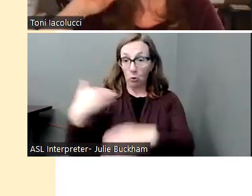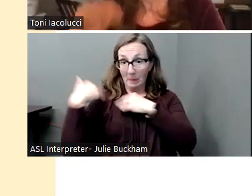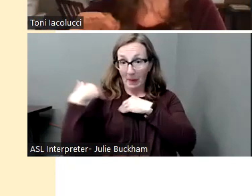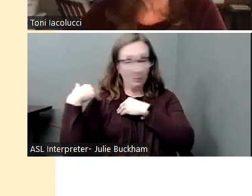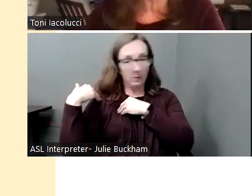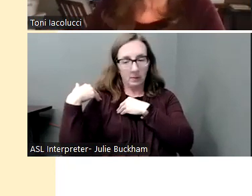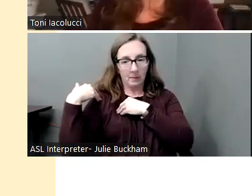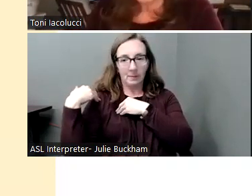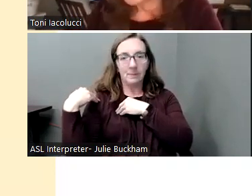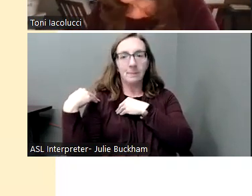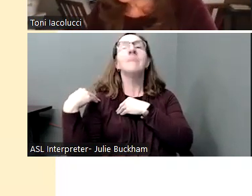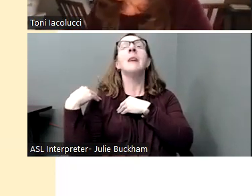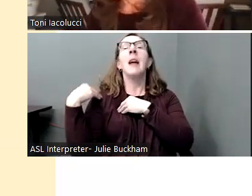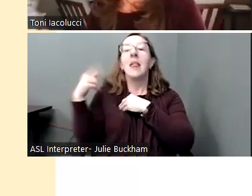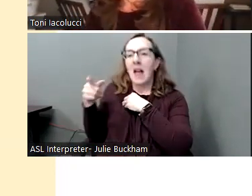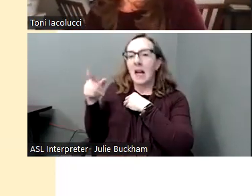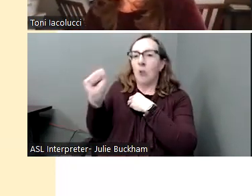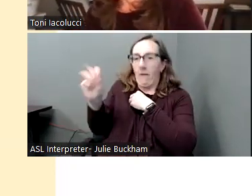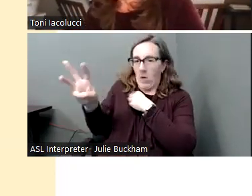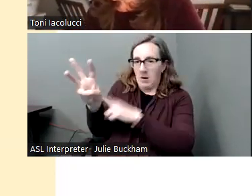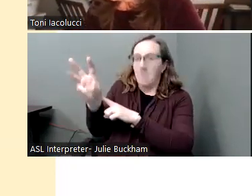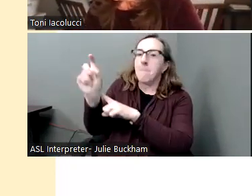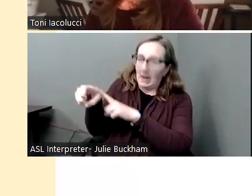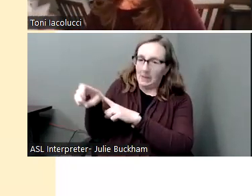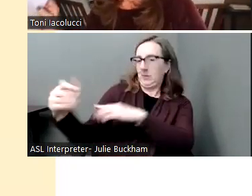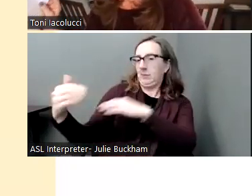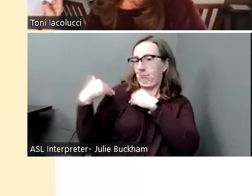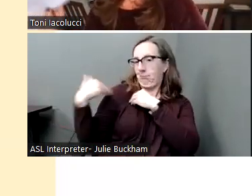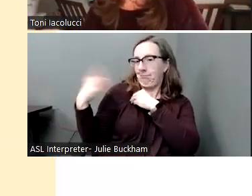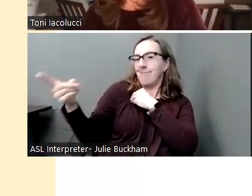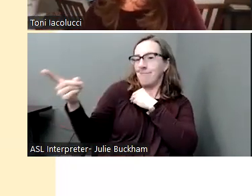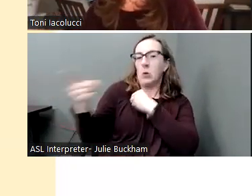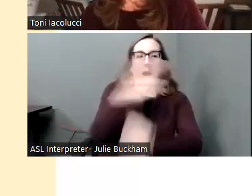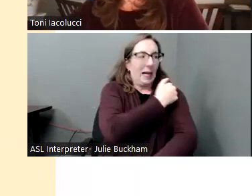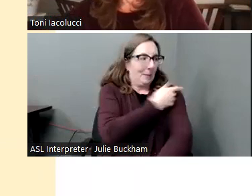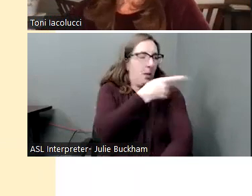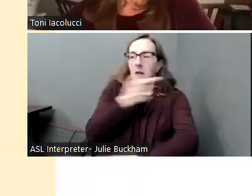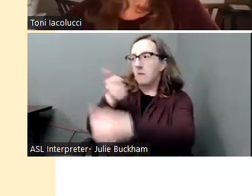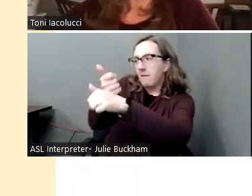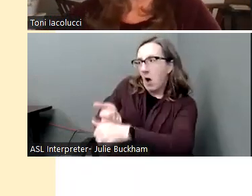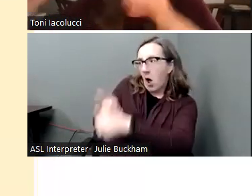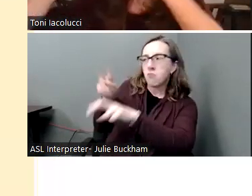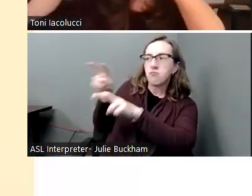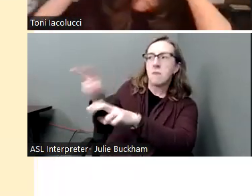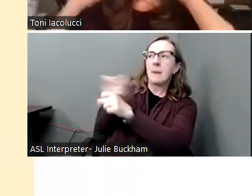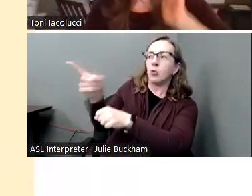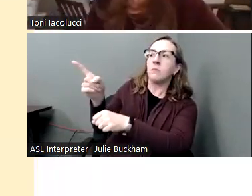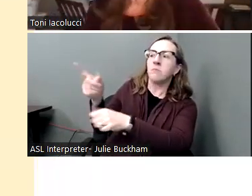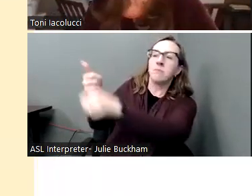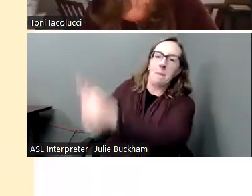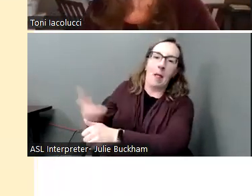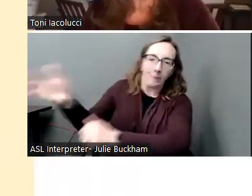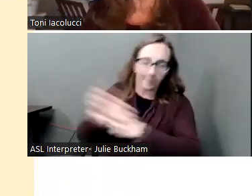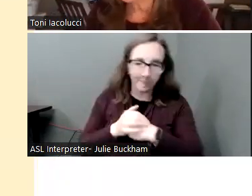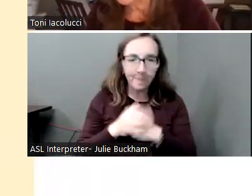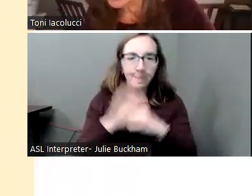just have to make sure that the platforms are doing their job. Okay, next slide, please. Environmental